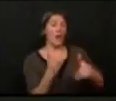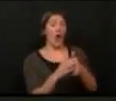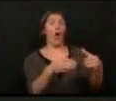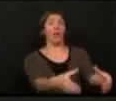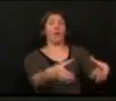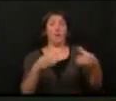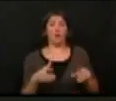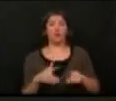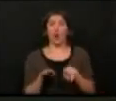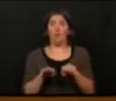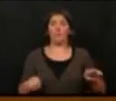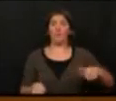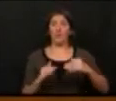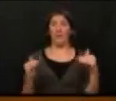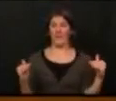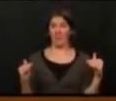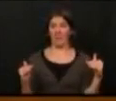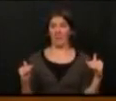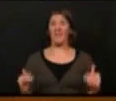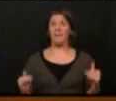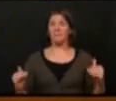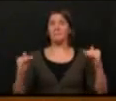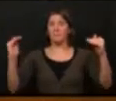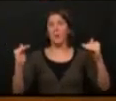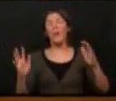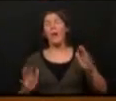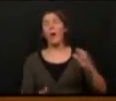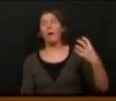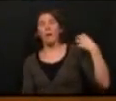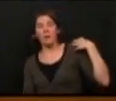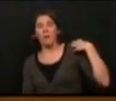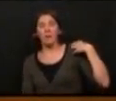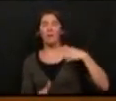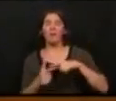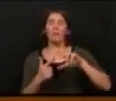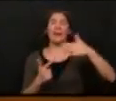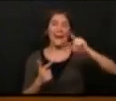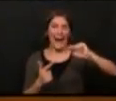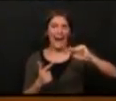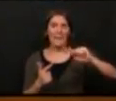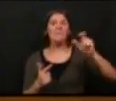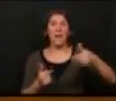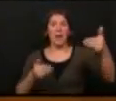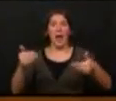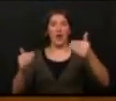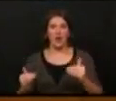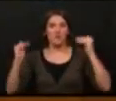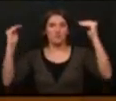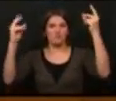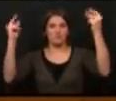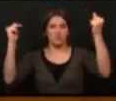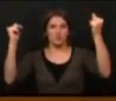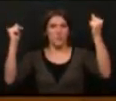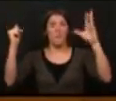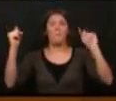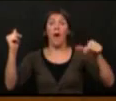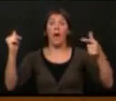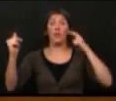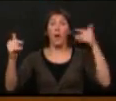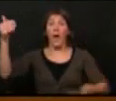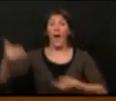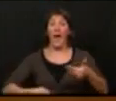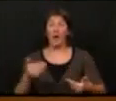bottom. Okay. Except for the chief and the captain, you could hire outside, and they could enter at that level. But everybody else below the